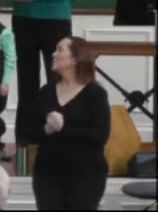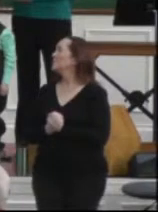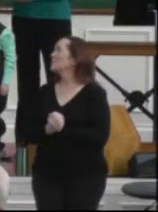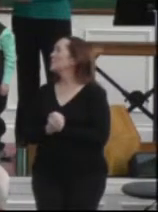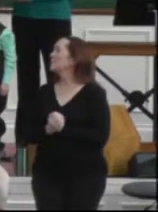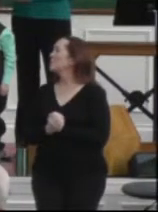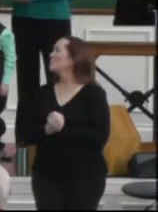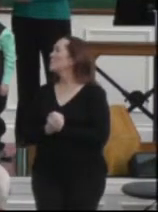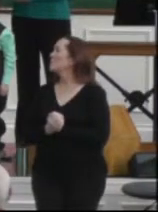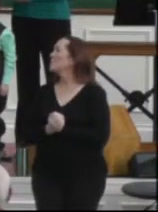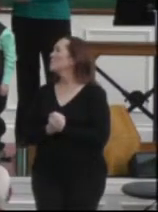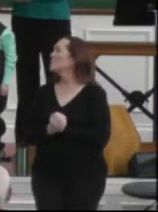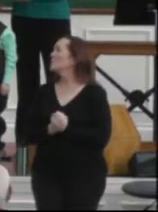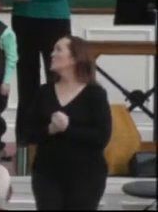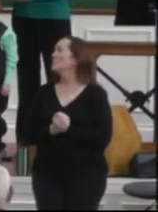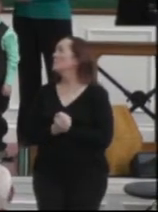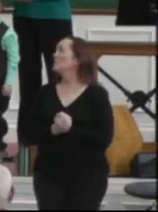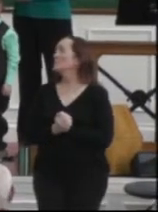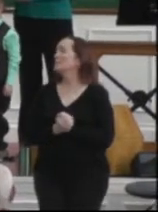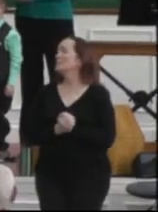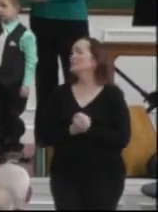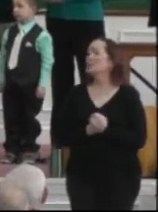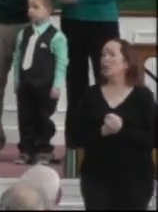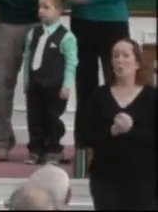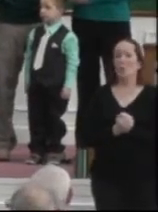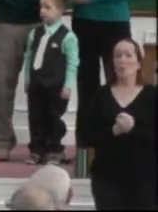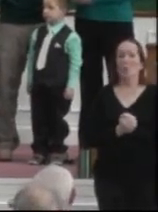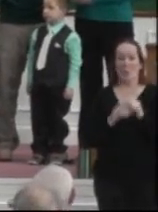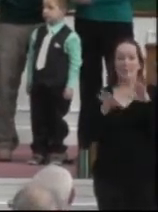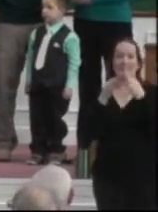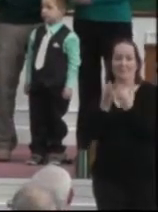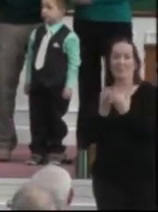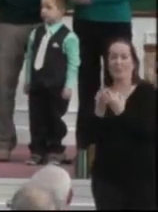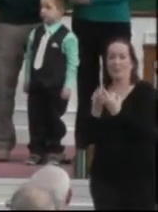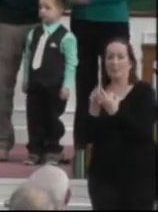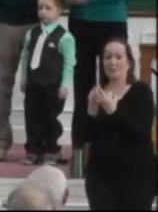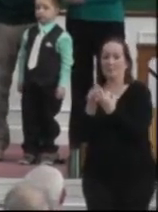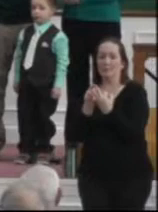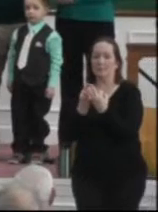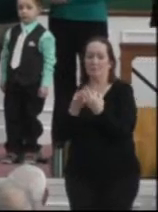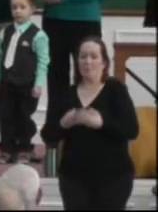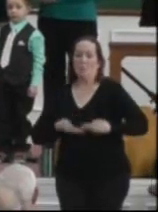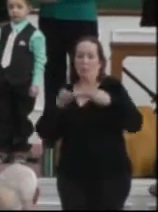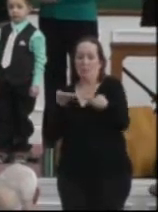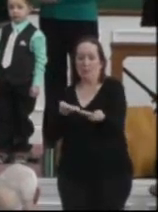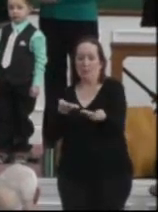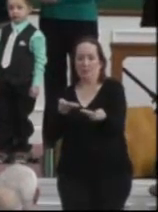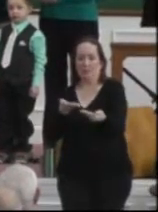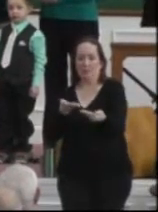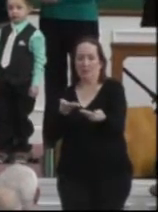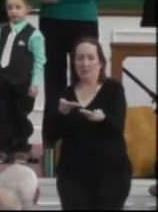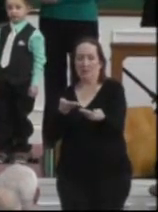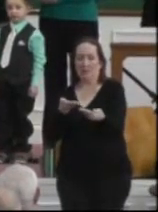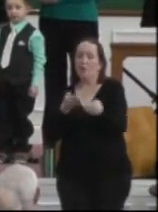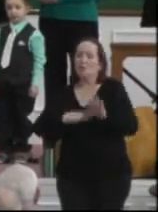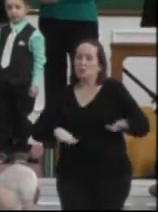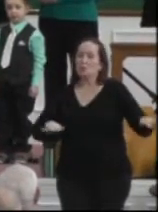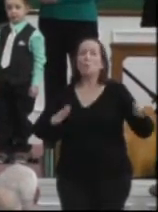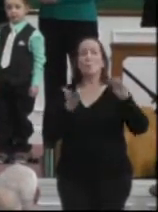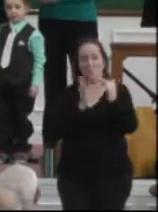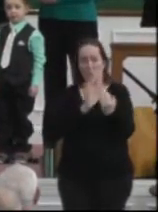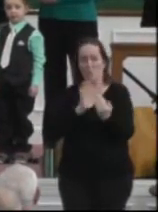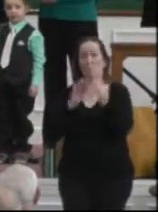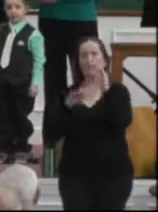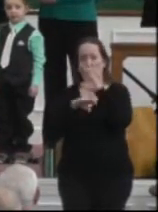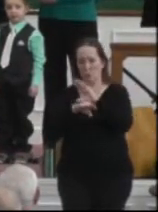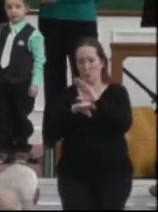This is when we are, these families are presenting their children before the church, but before the